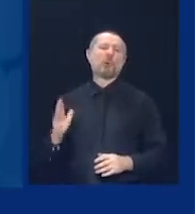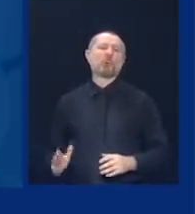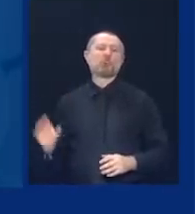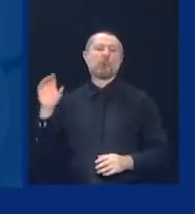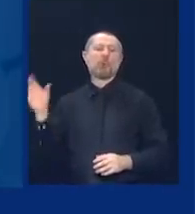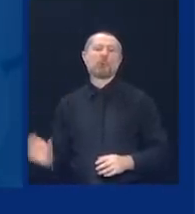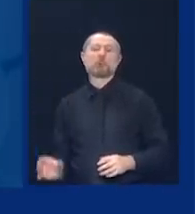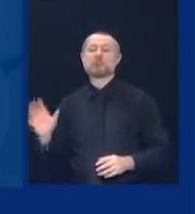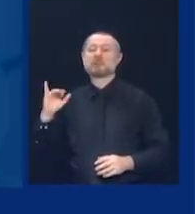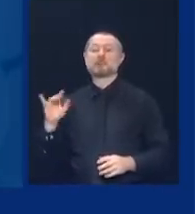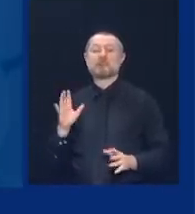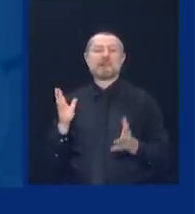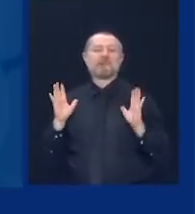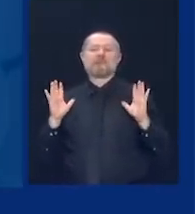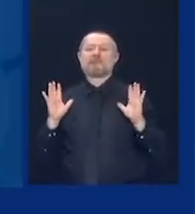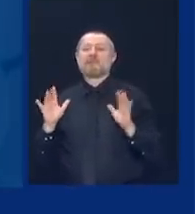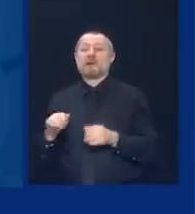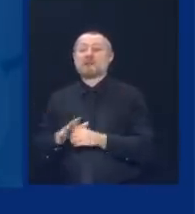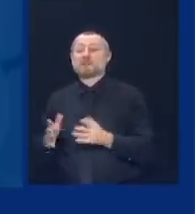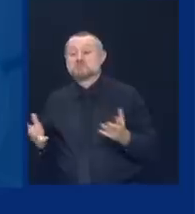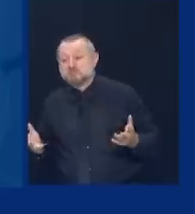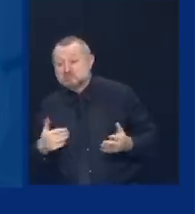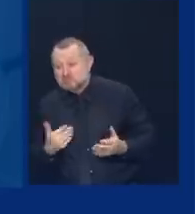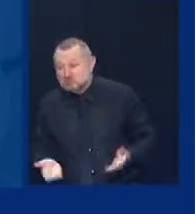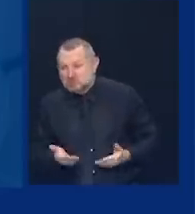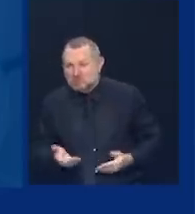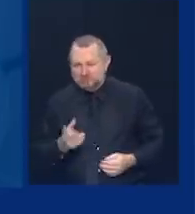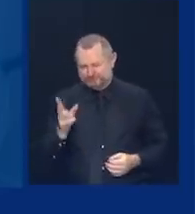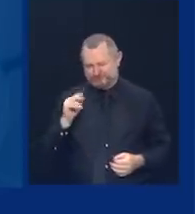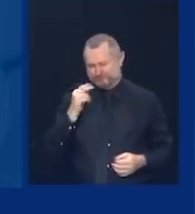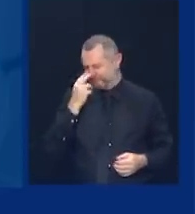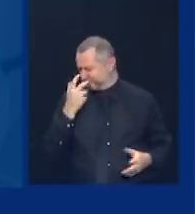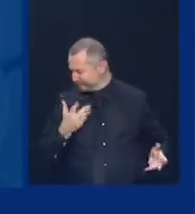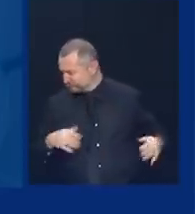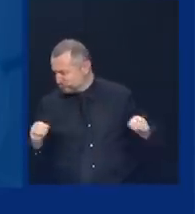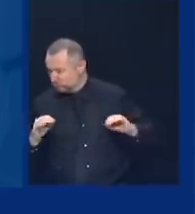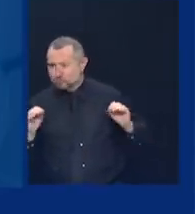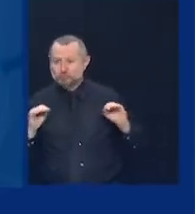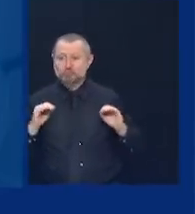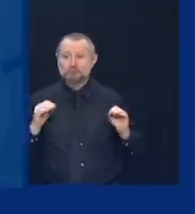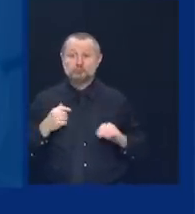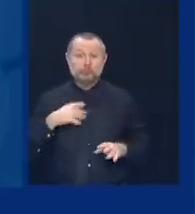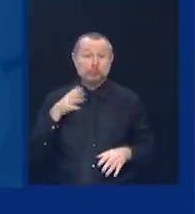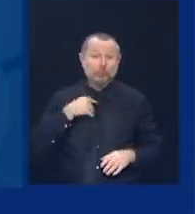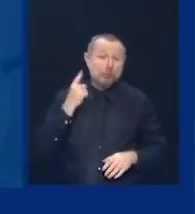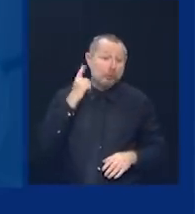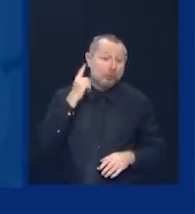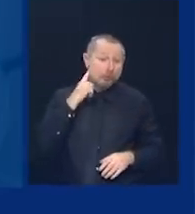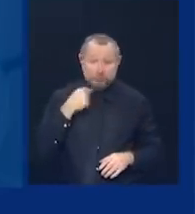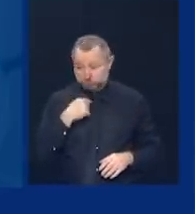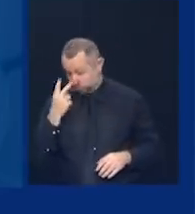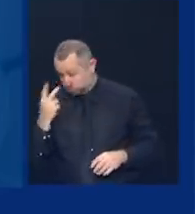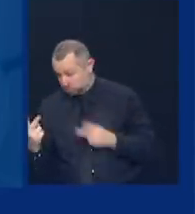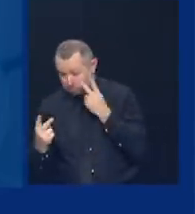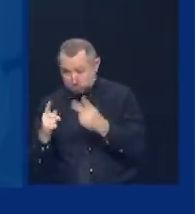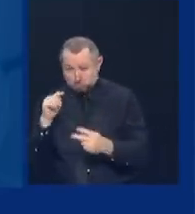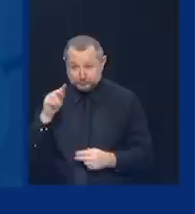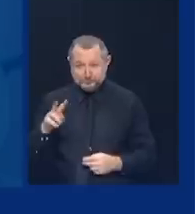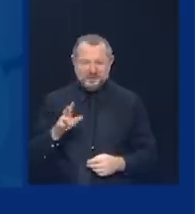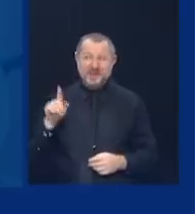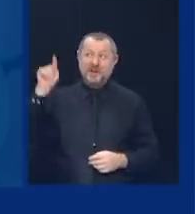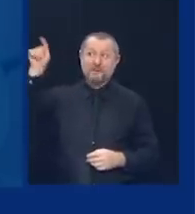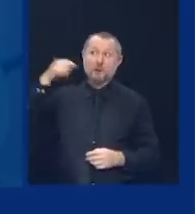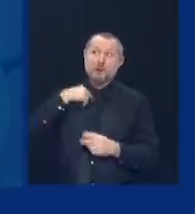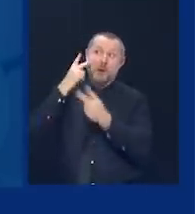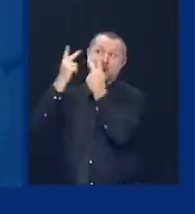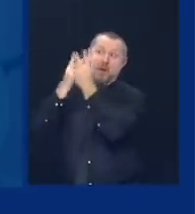not happening here in our state. Yeah, I saw it on the news. But it's not happening